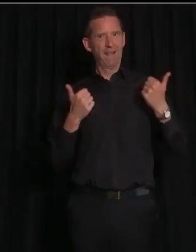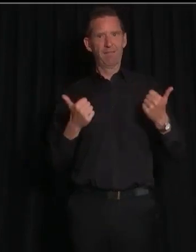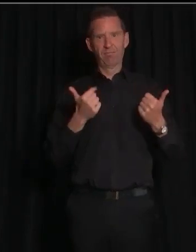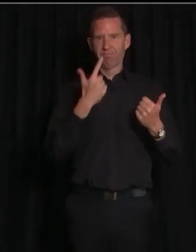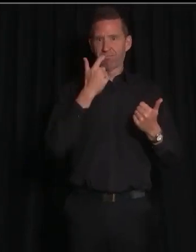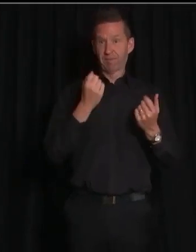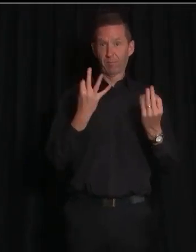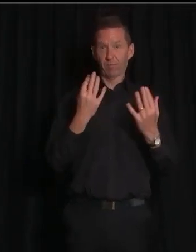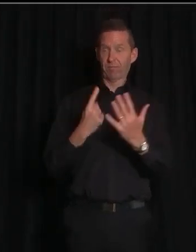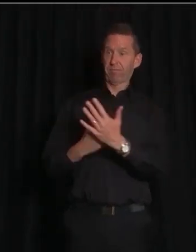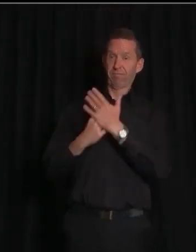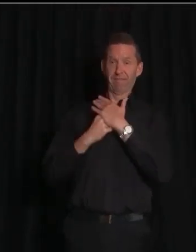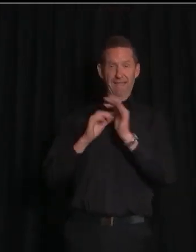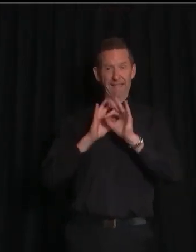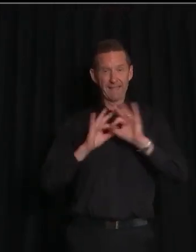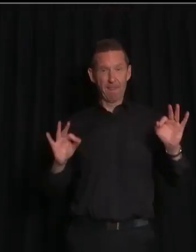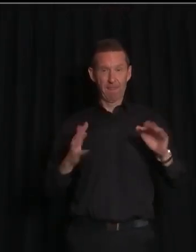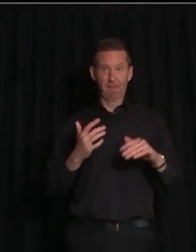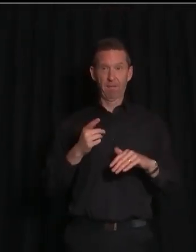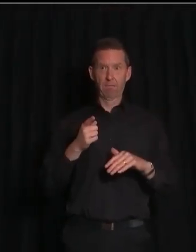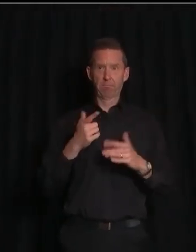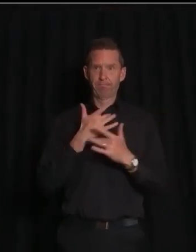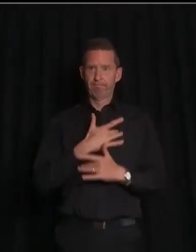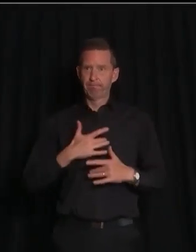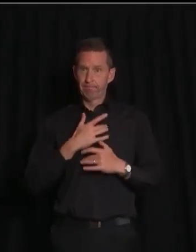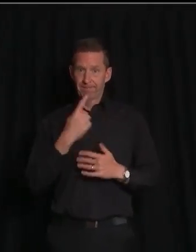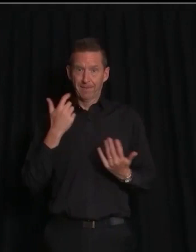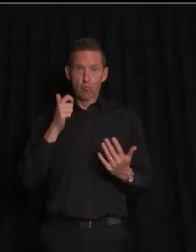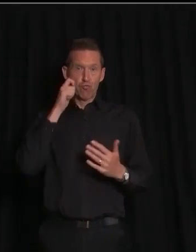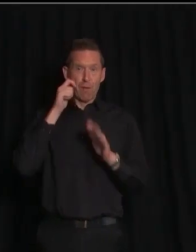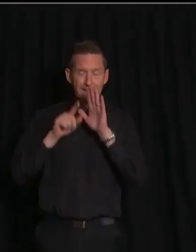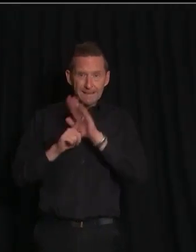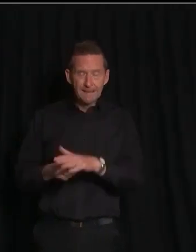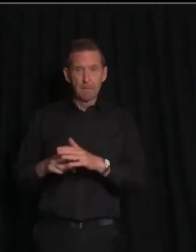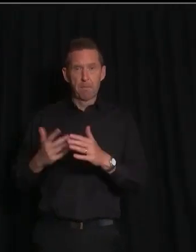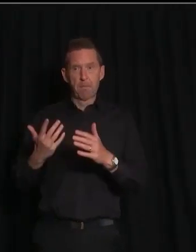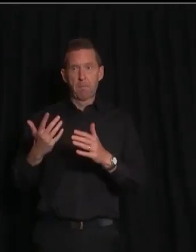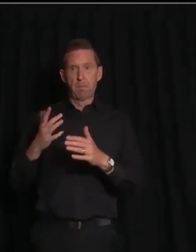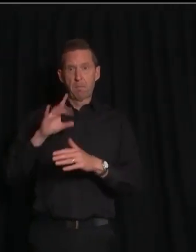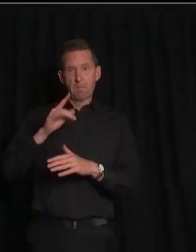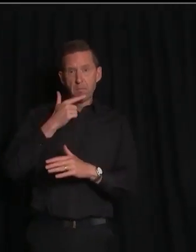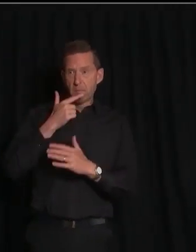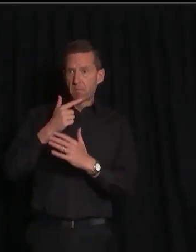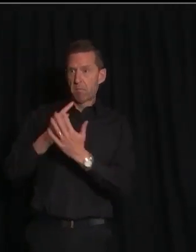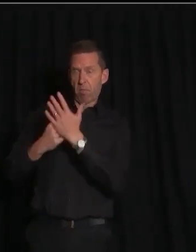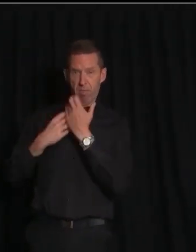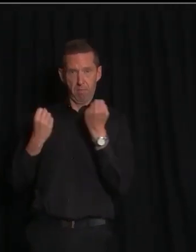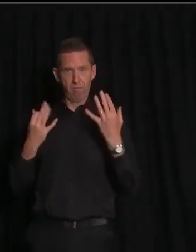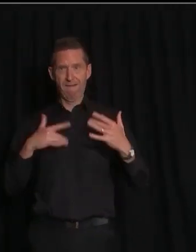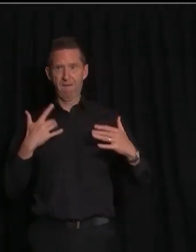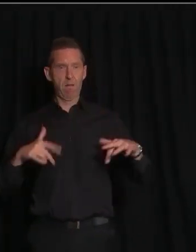transphobia, and all the obias and the racism. So that has been a really,